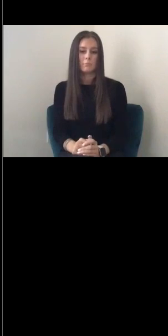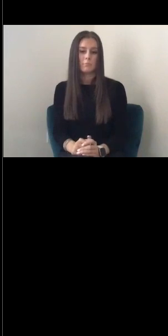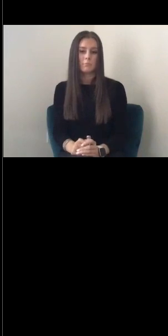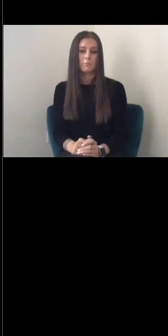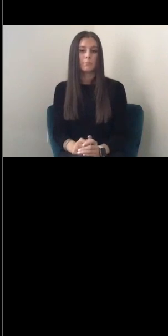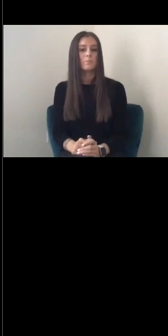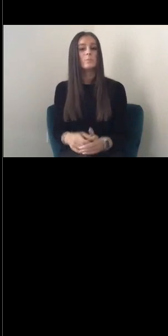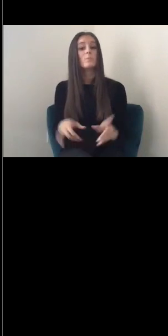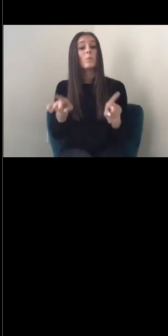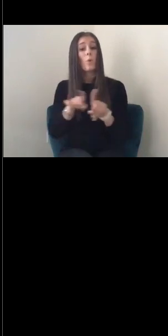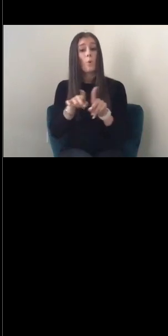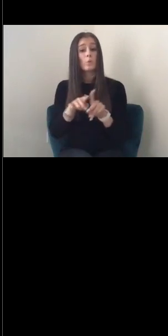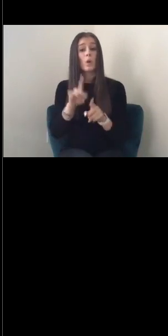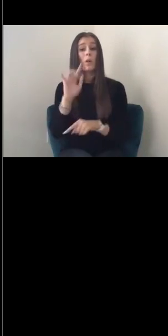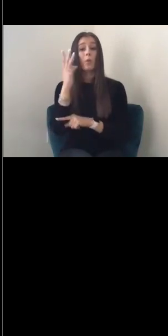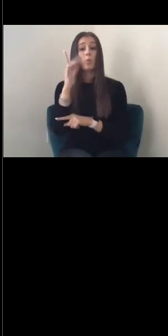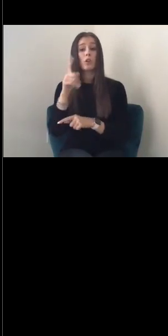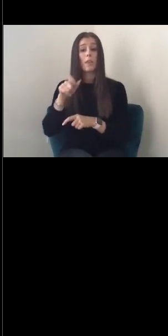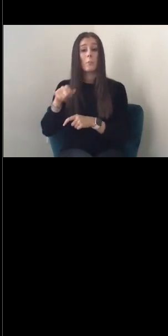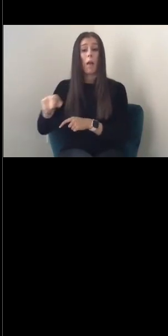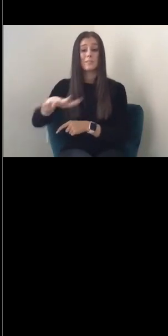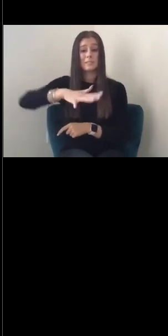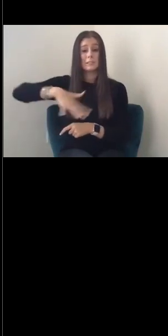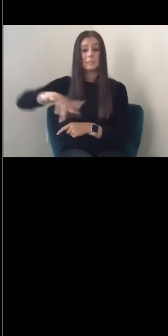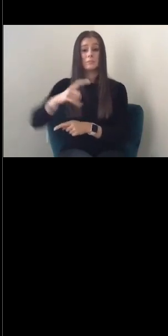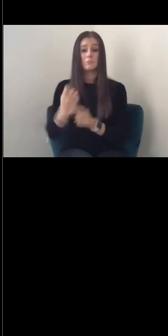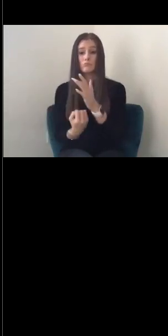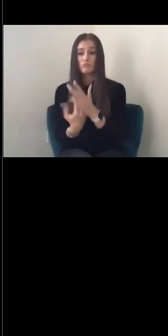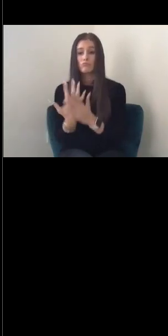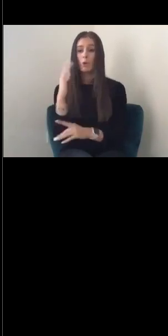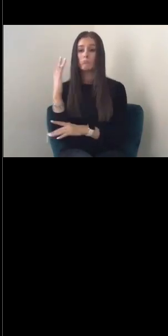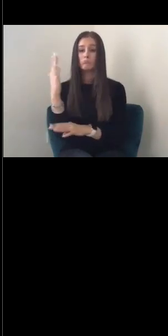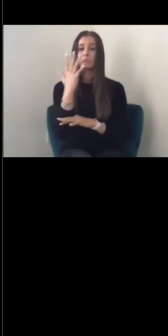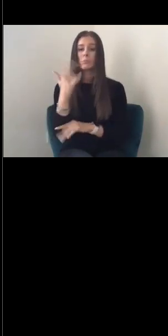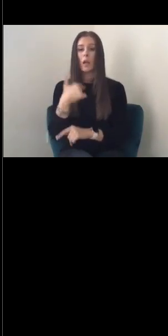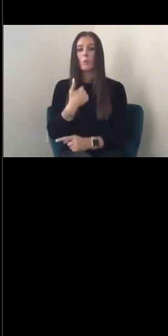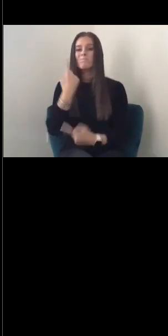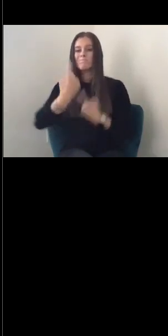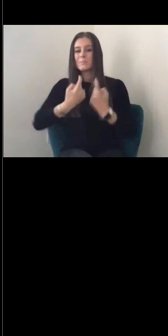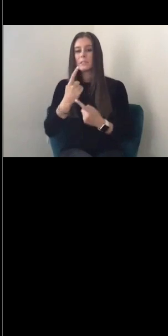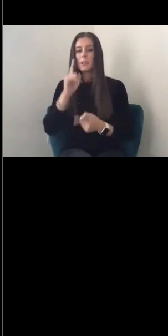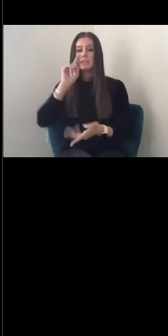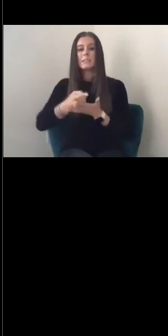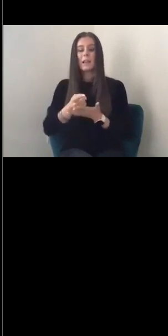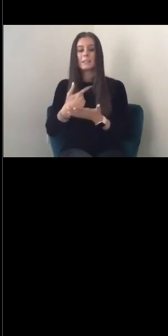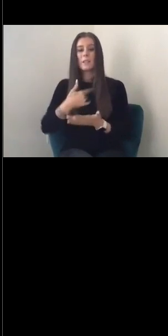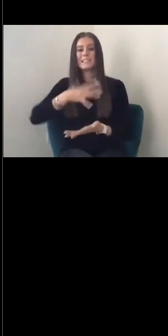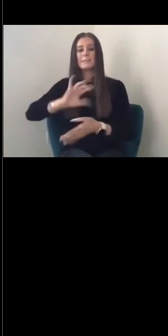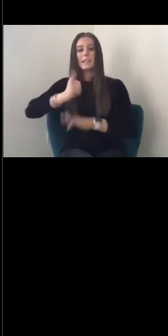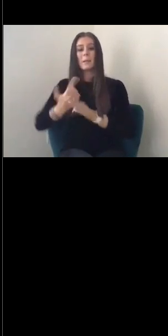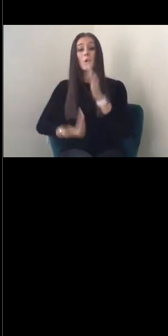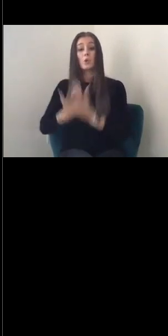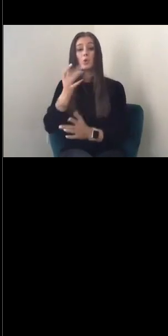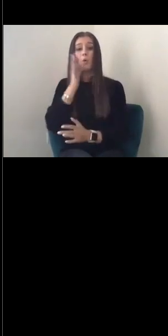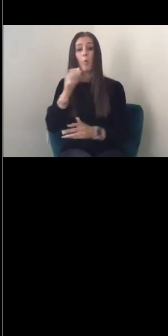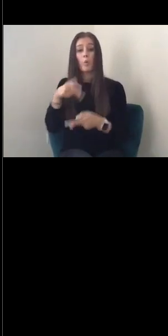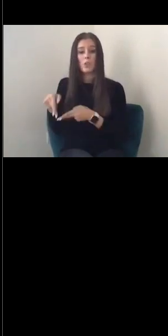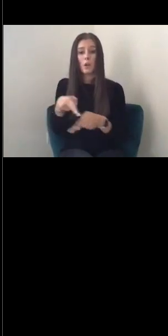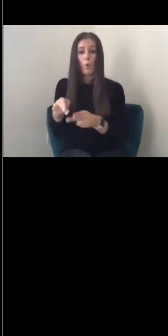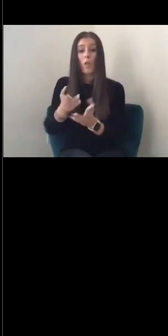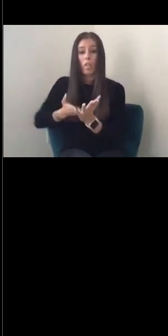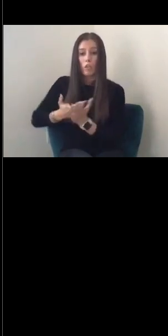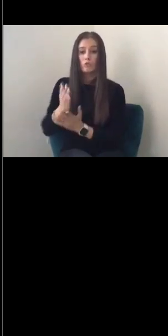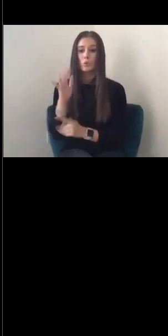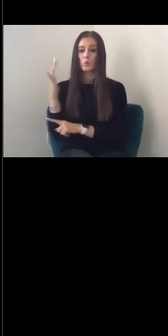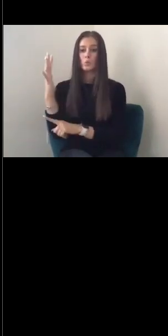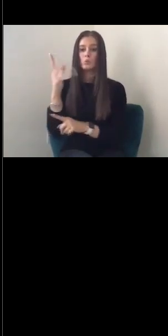Also, with regards to woodland planting in this area, we're proposing to divert a watercourse within the area of the wilderness.